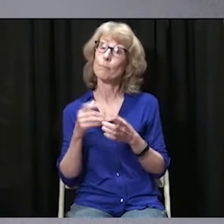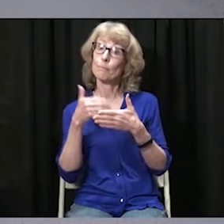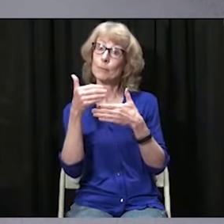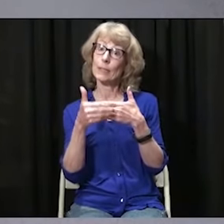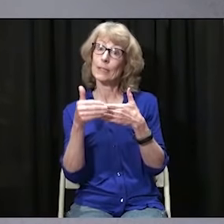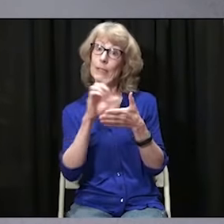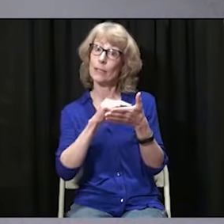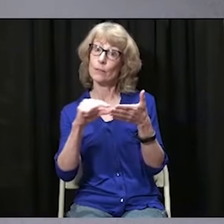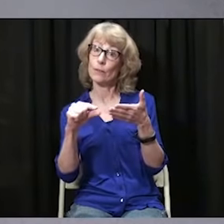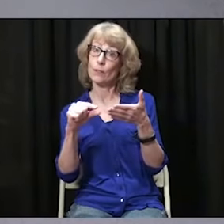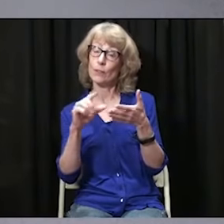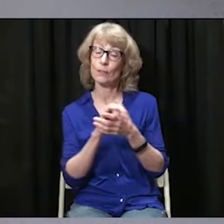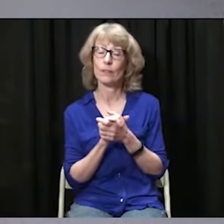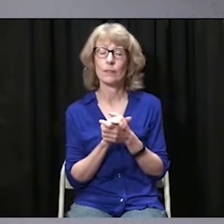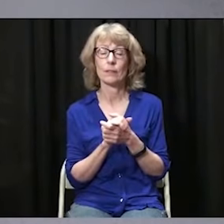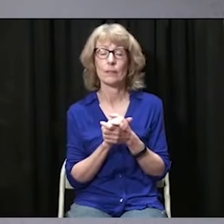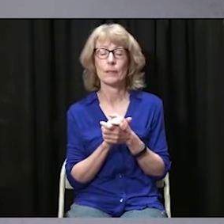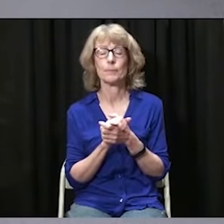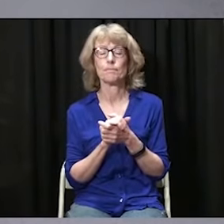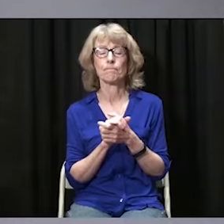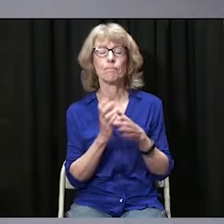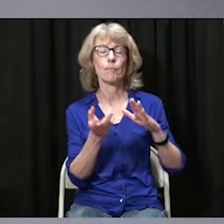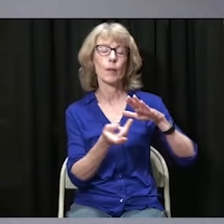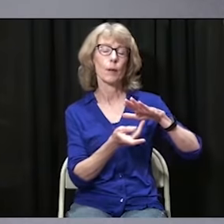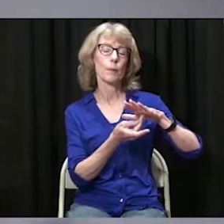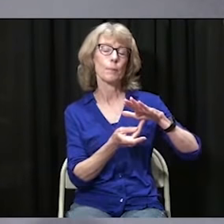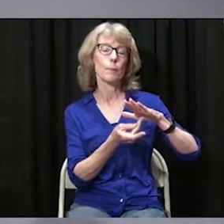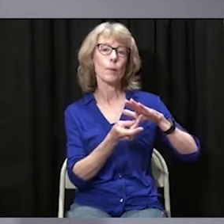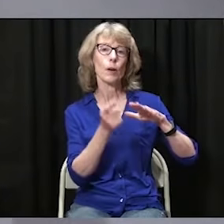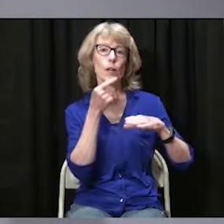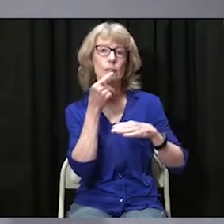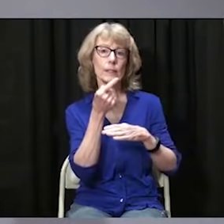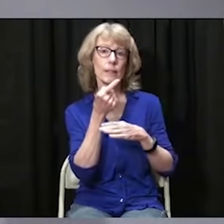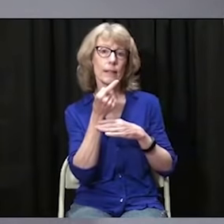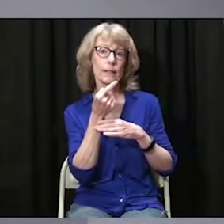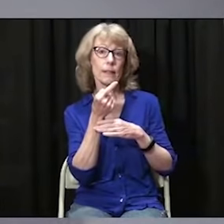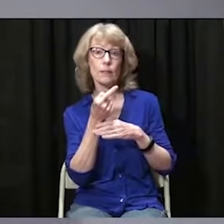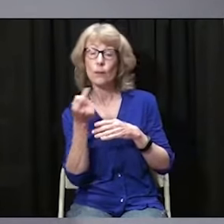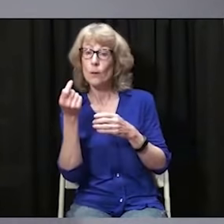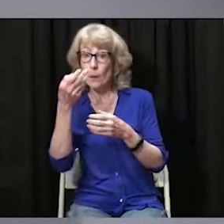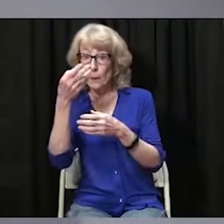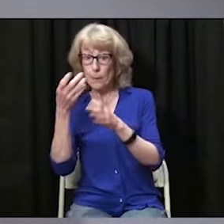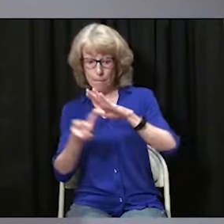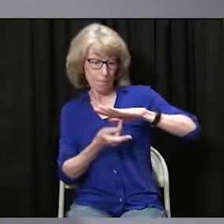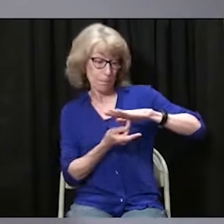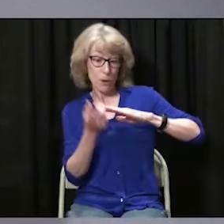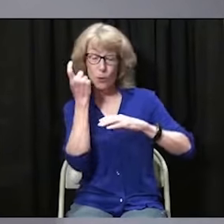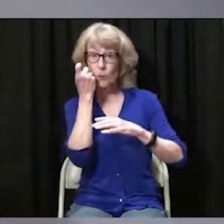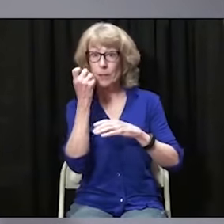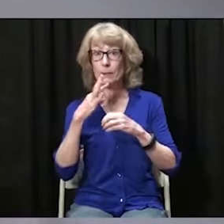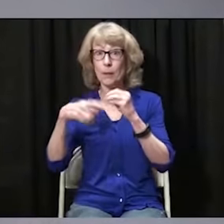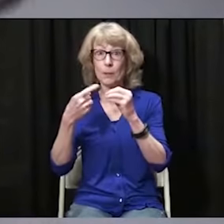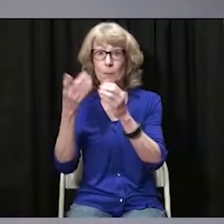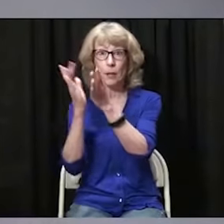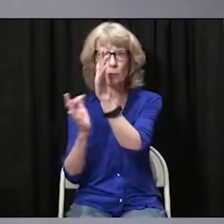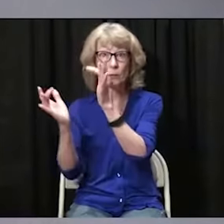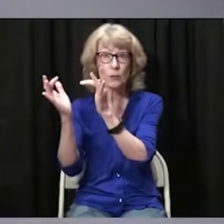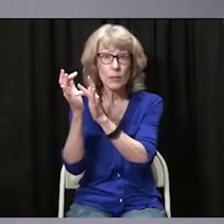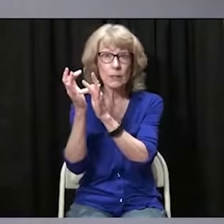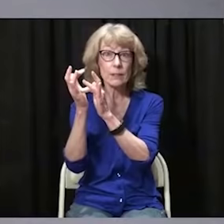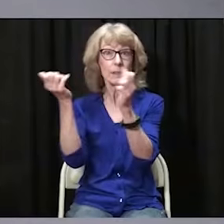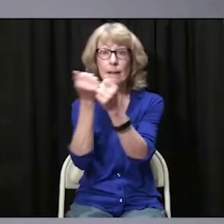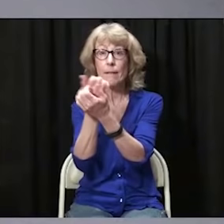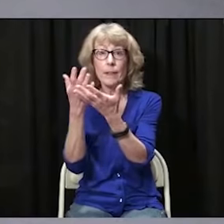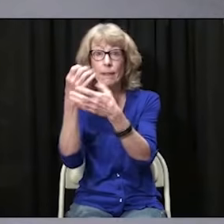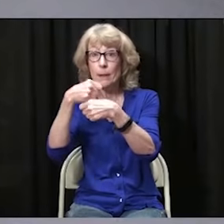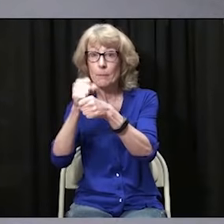Colossians chapter 1. Paul says this. So this is the very next sentence after he talks about all this glorious creation stuff, Jesus and all this stuff. He says